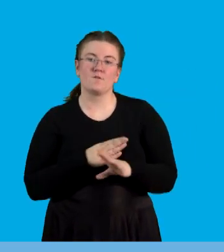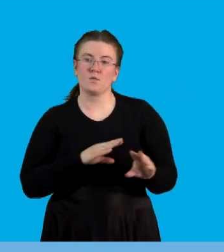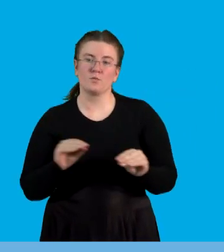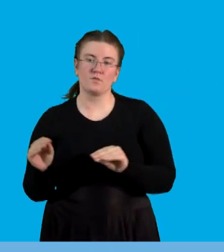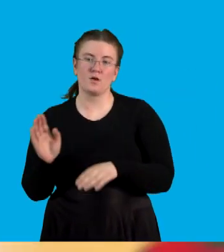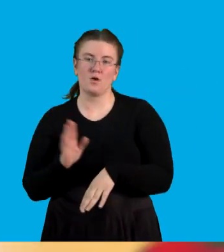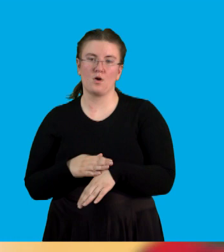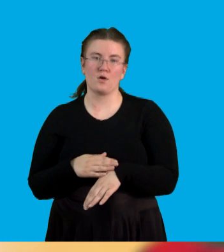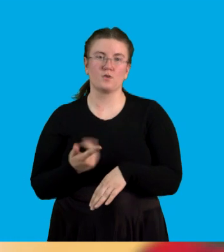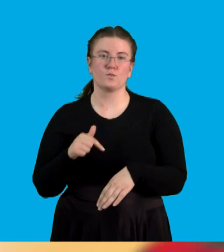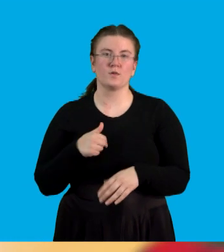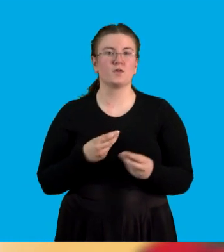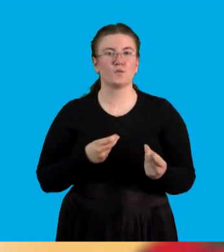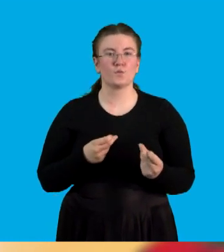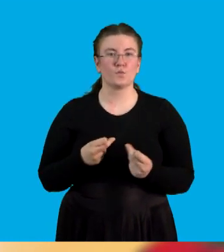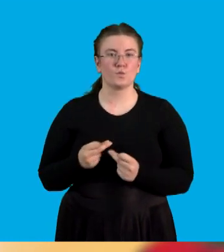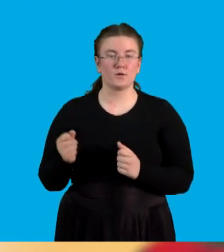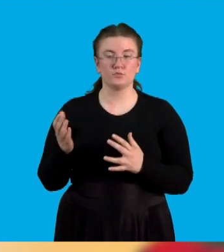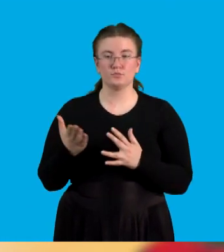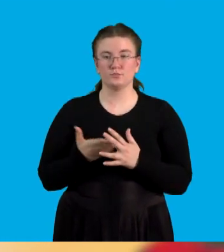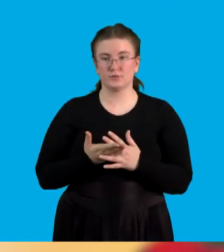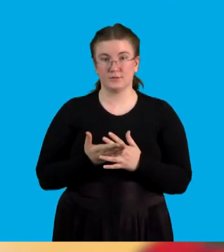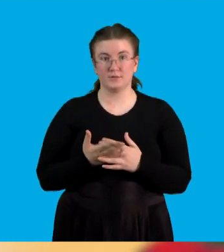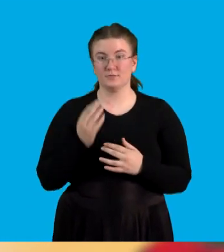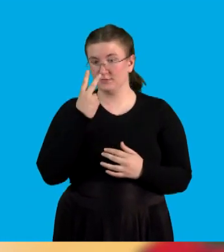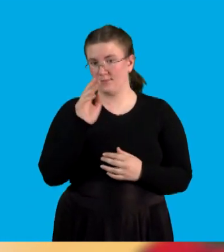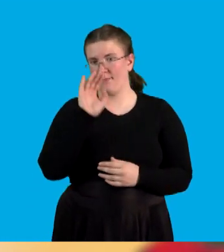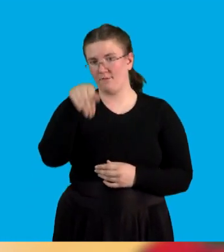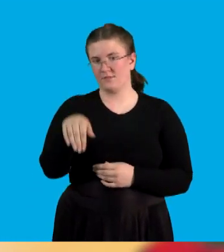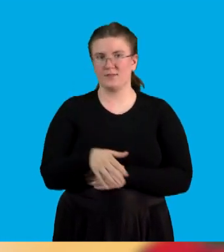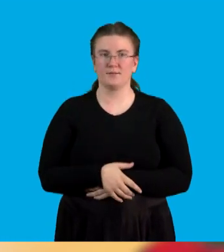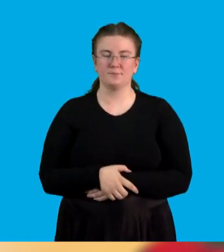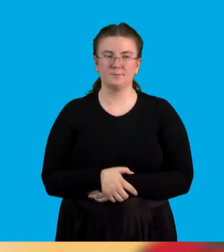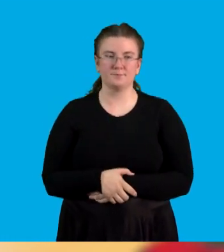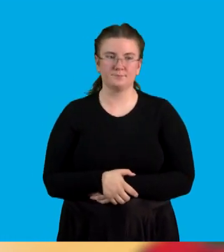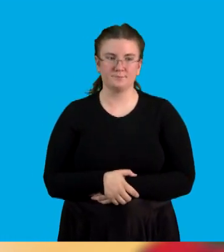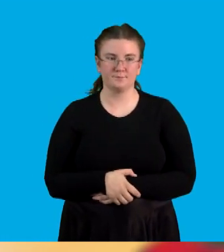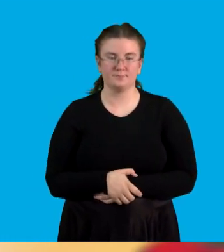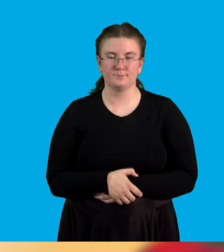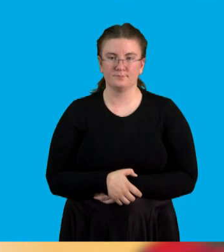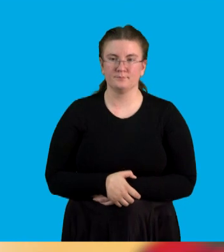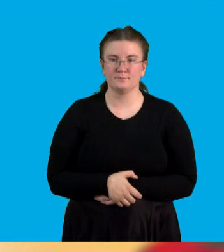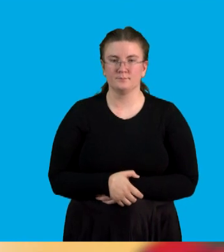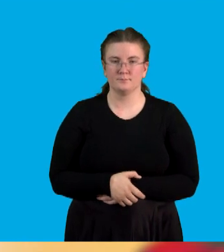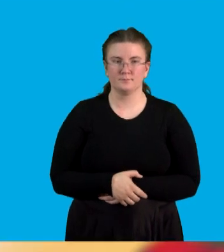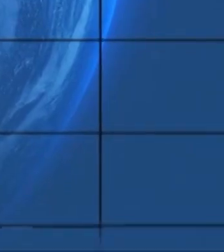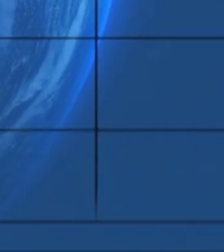So before moving on to the next part, we are just going to quickly go for a short break, and I will see you just after this.